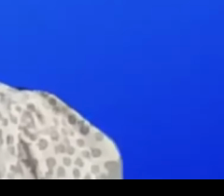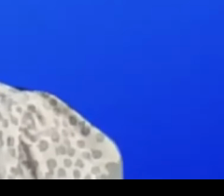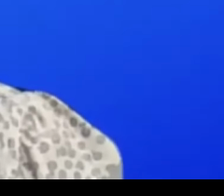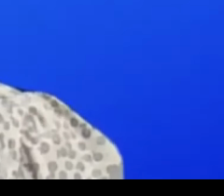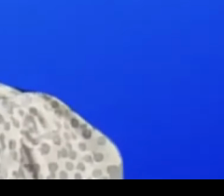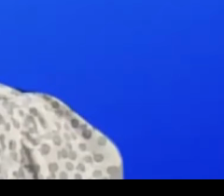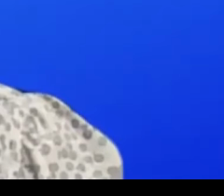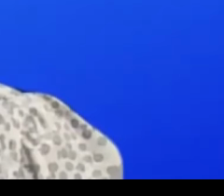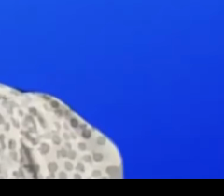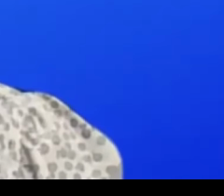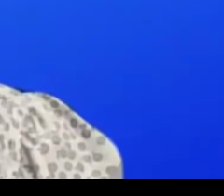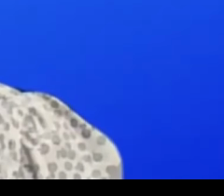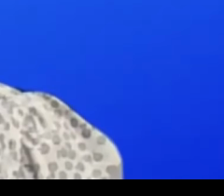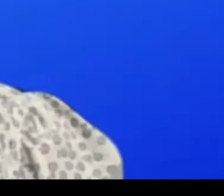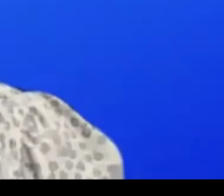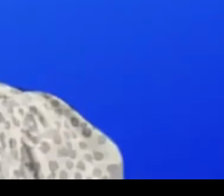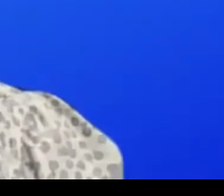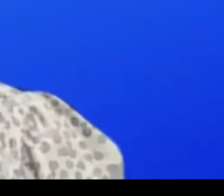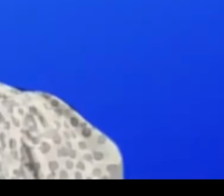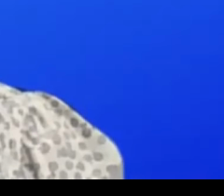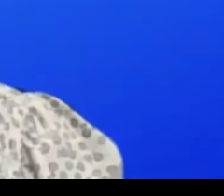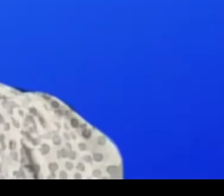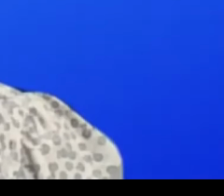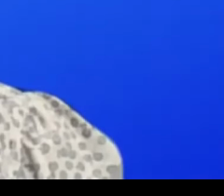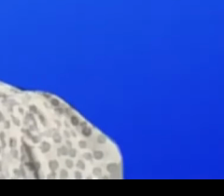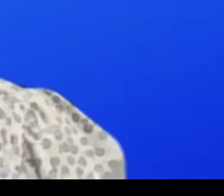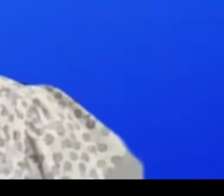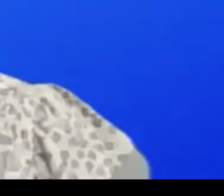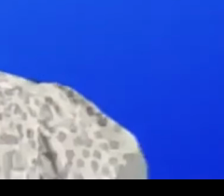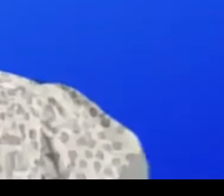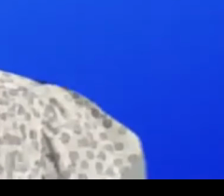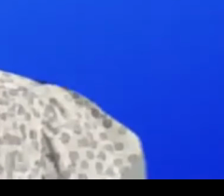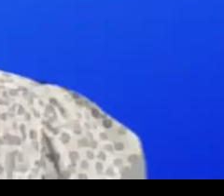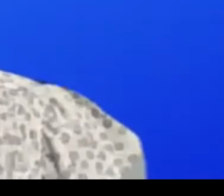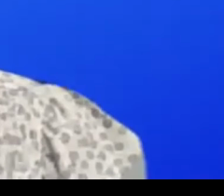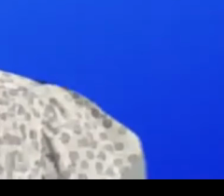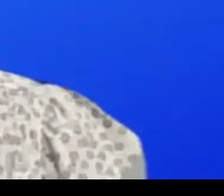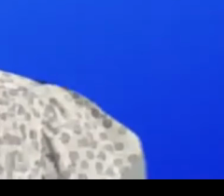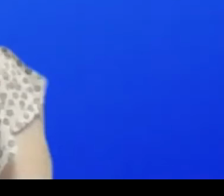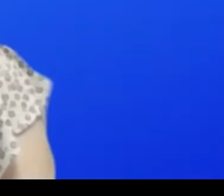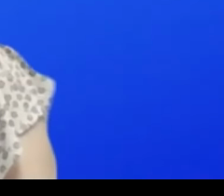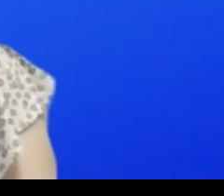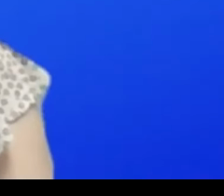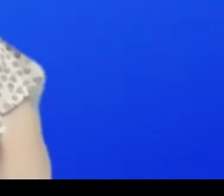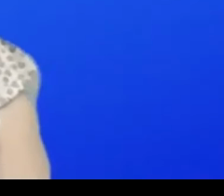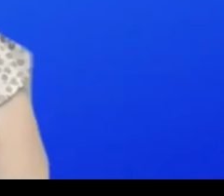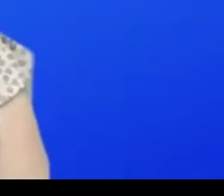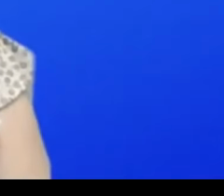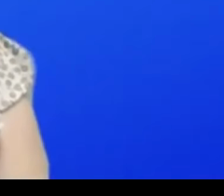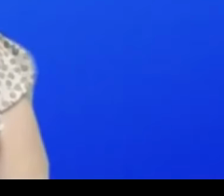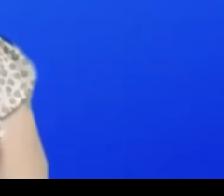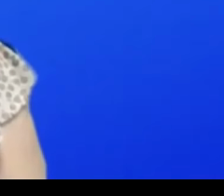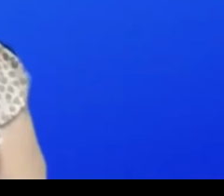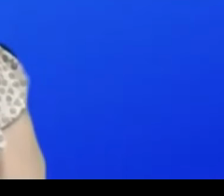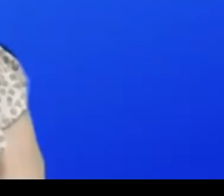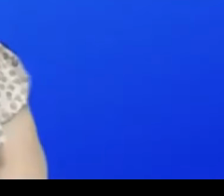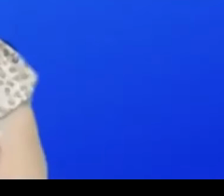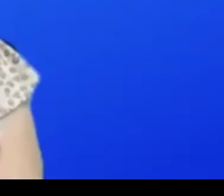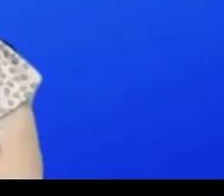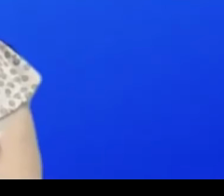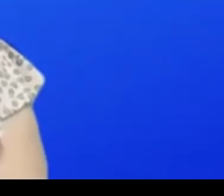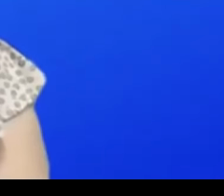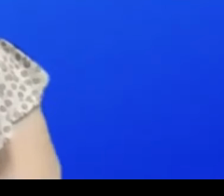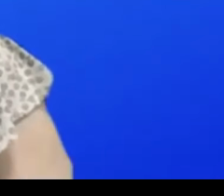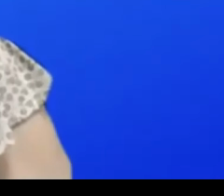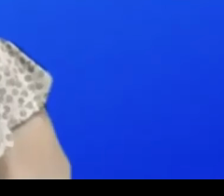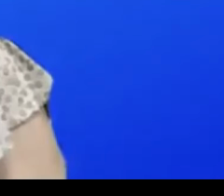really access her iPad? Well, that's a great question, and I'm going to punt this over to